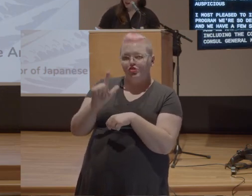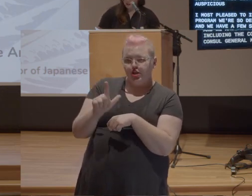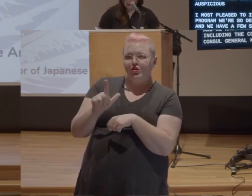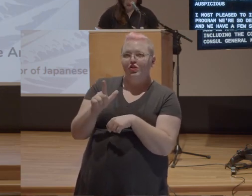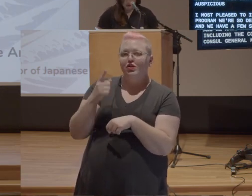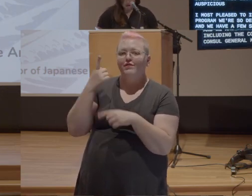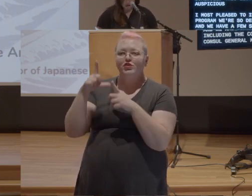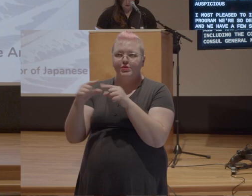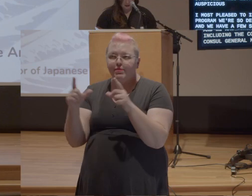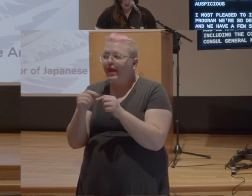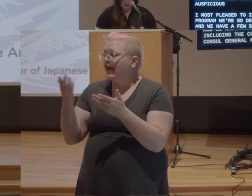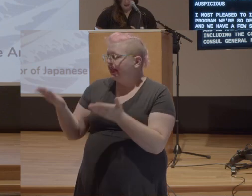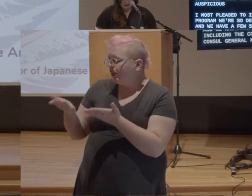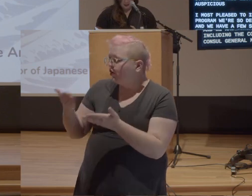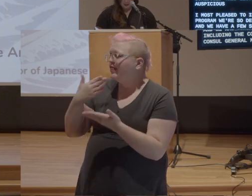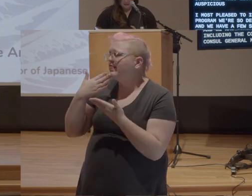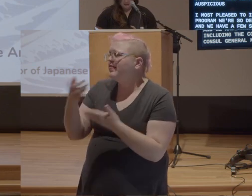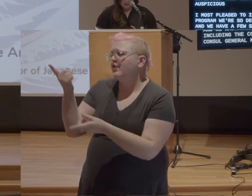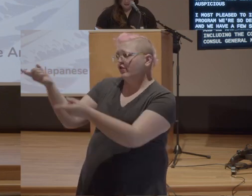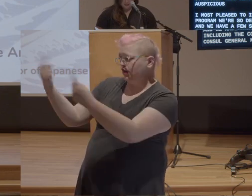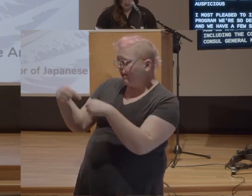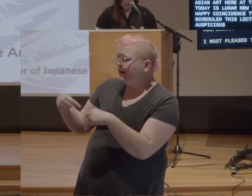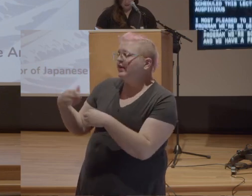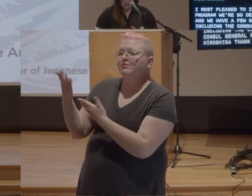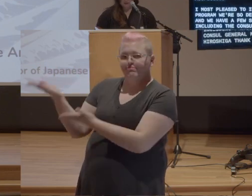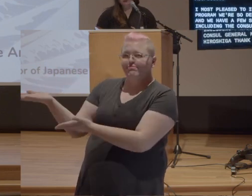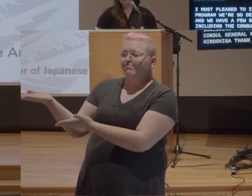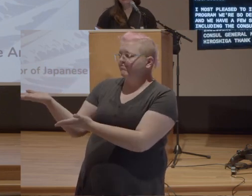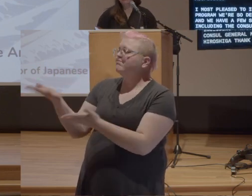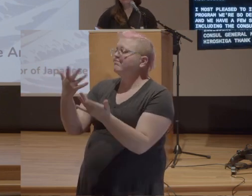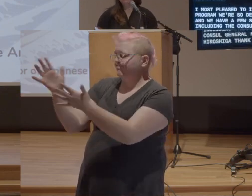Hiroe Shiga. Thank you for coming.